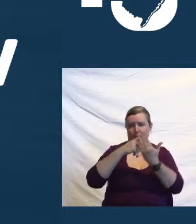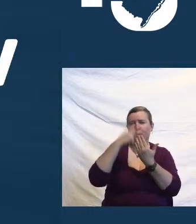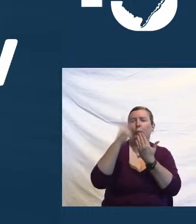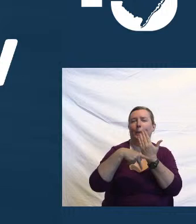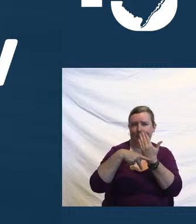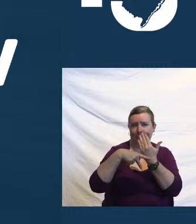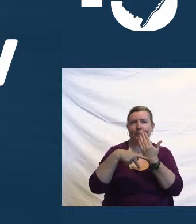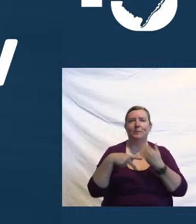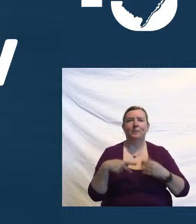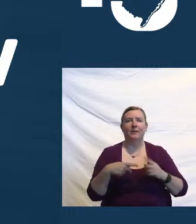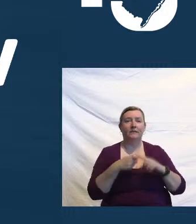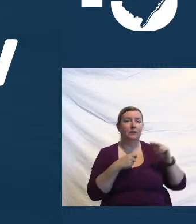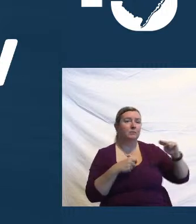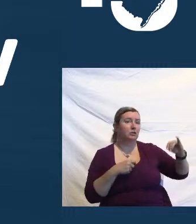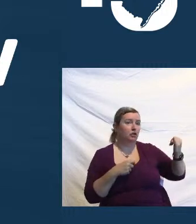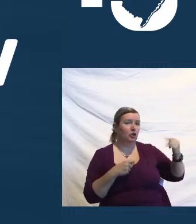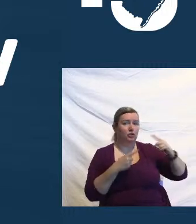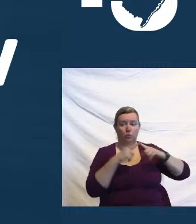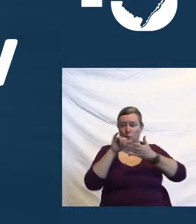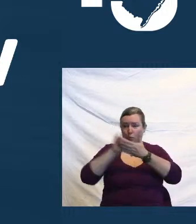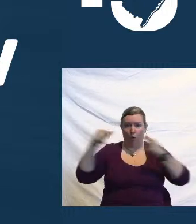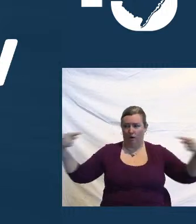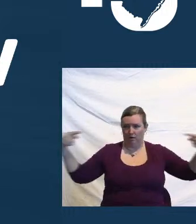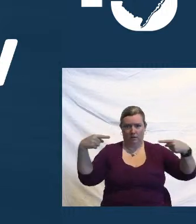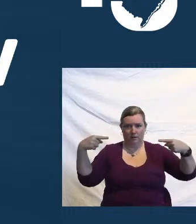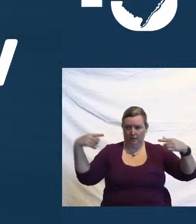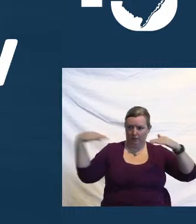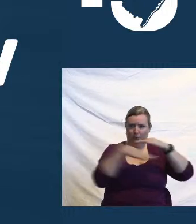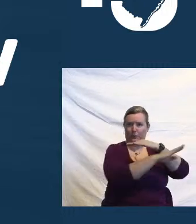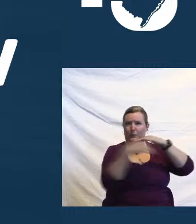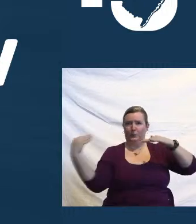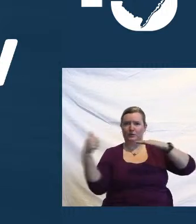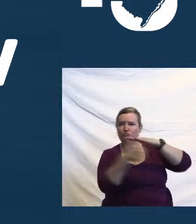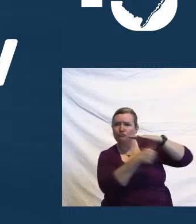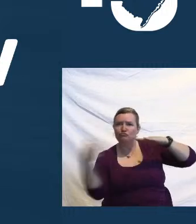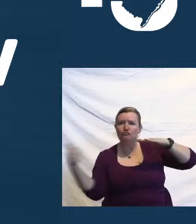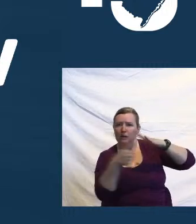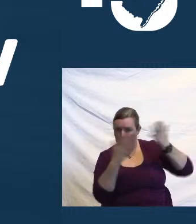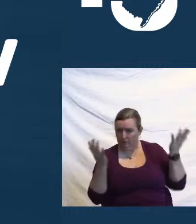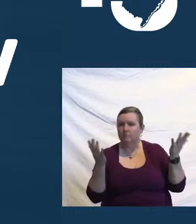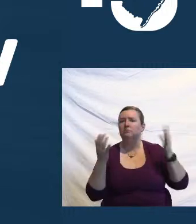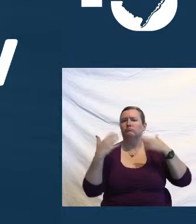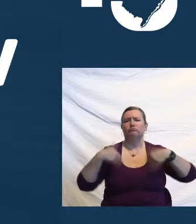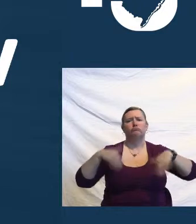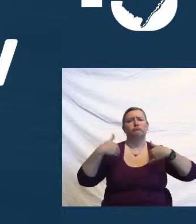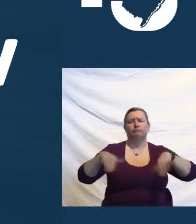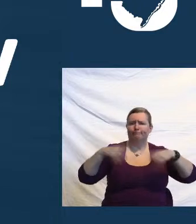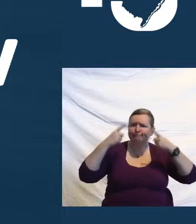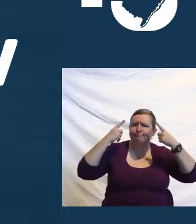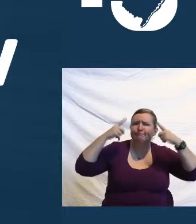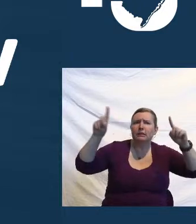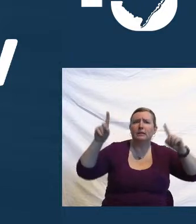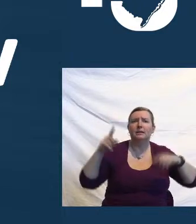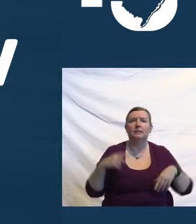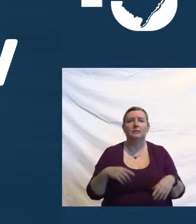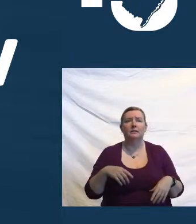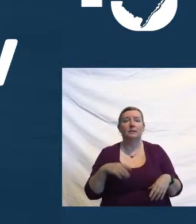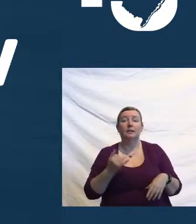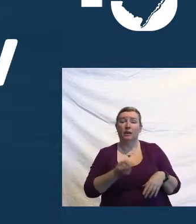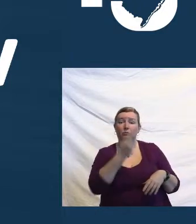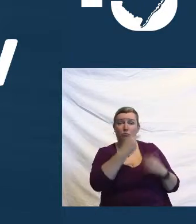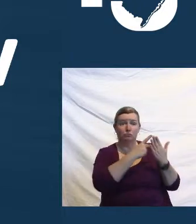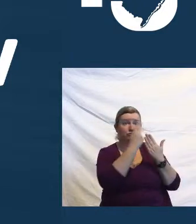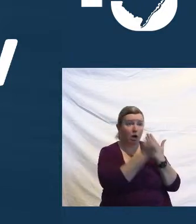City, including the desperately needed new rail tunnels under the Hudson. Gateway aside, there is more than $12